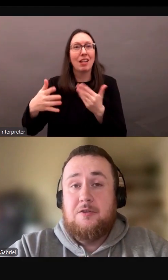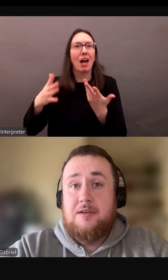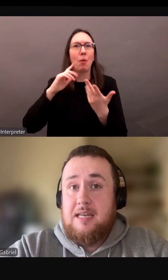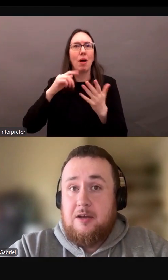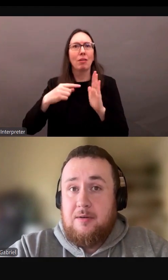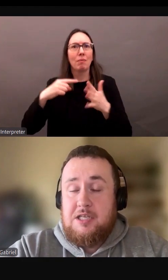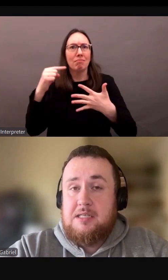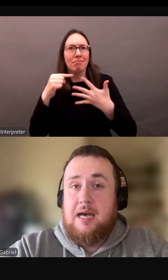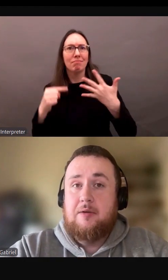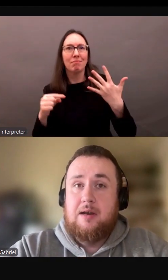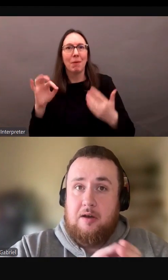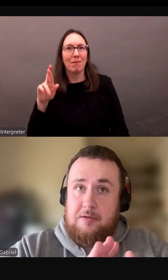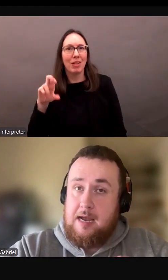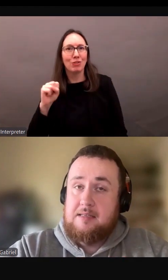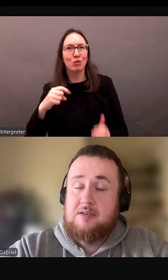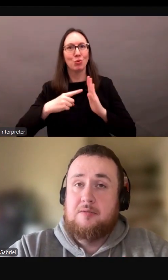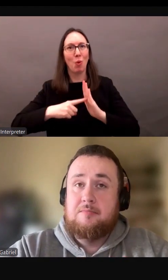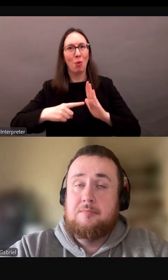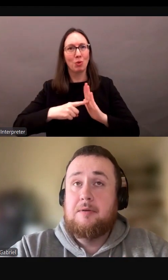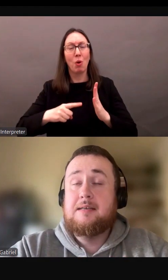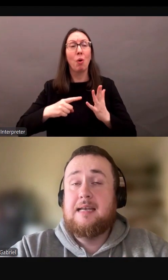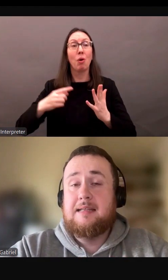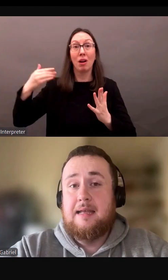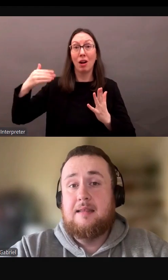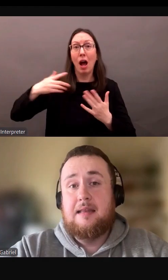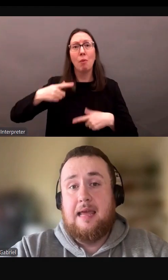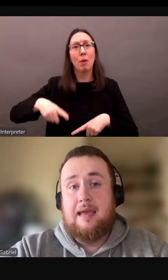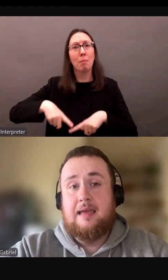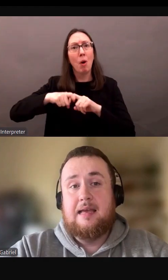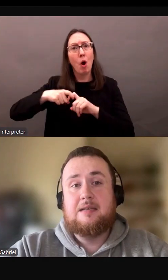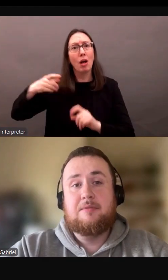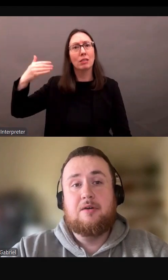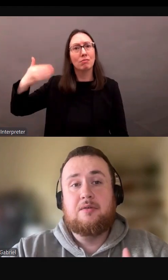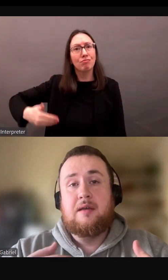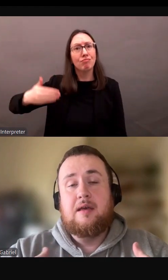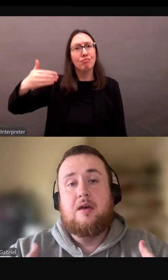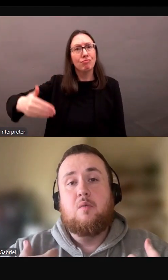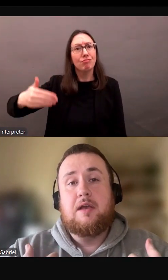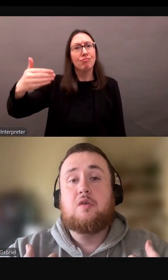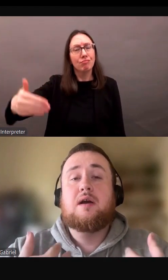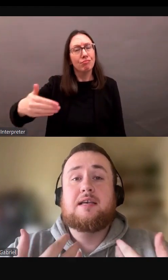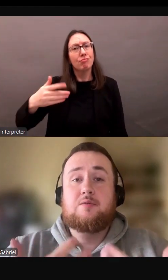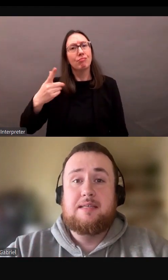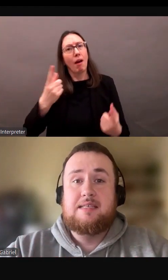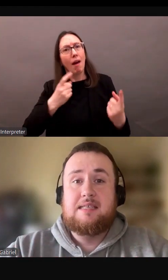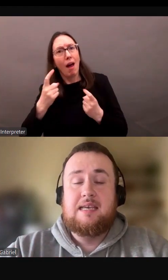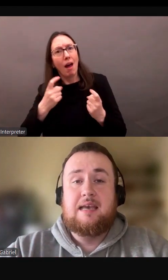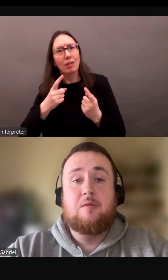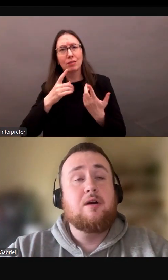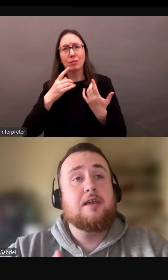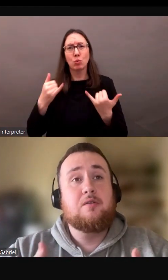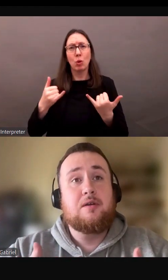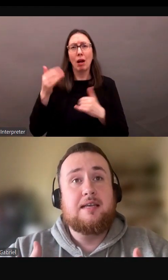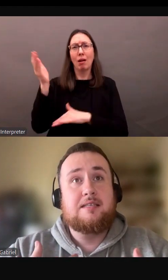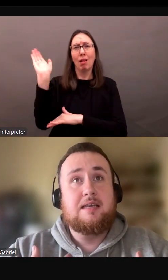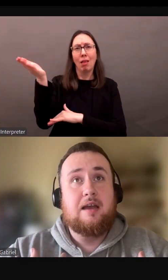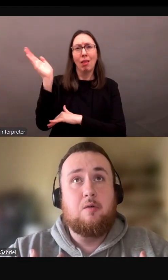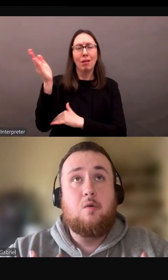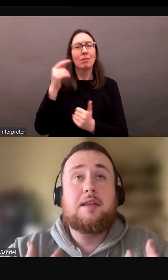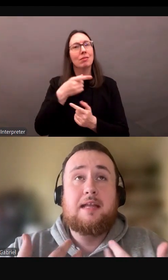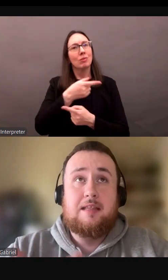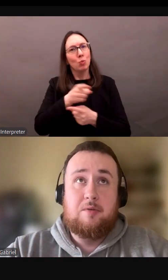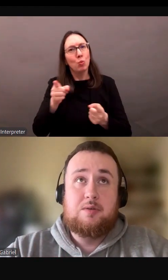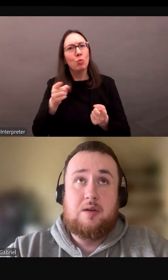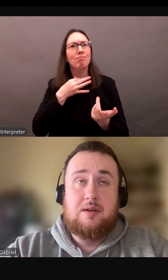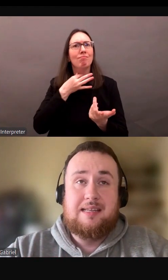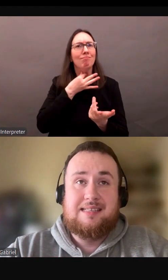So if there is any questions, I would love to answer them, because at the end of the day, it's about what you guys want to see and what you guys want